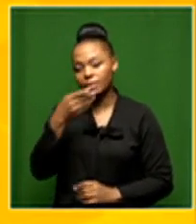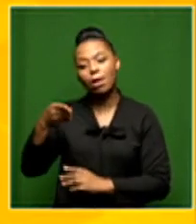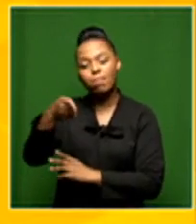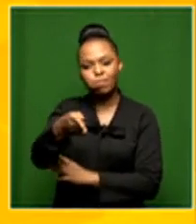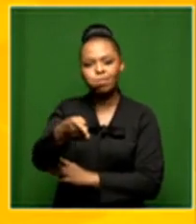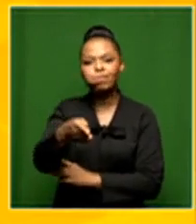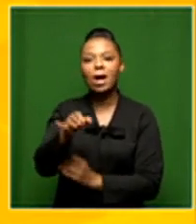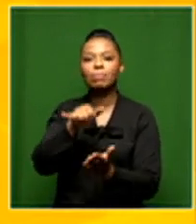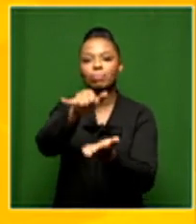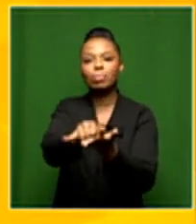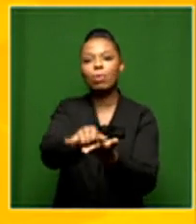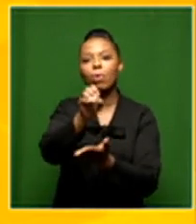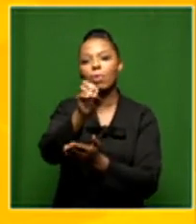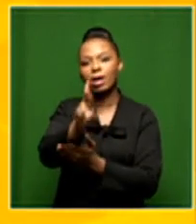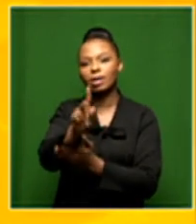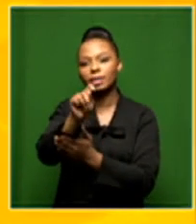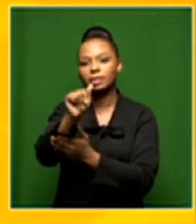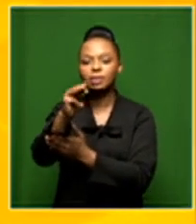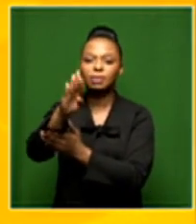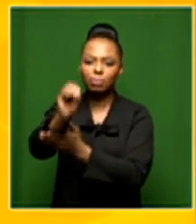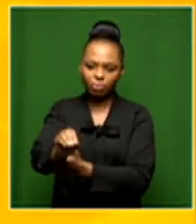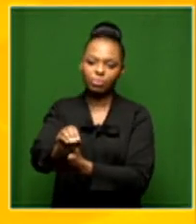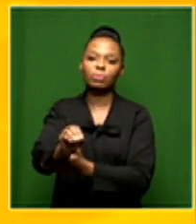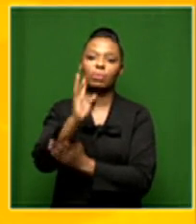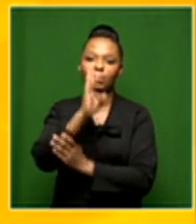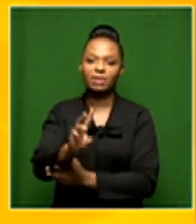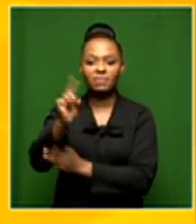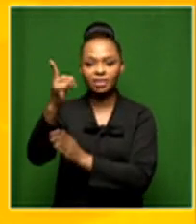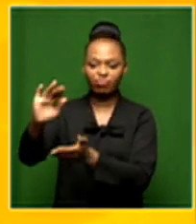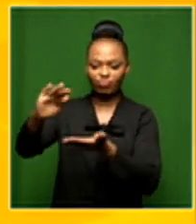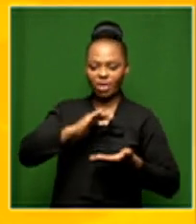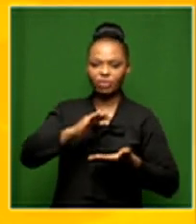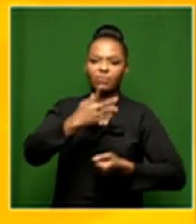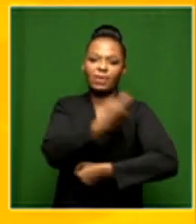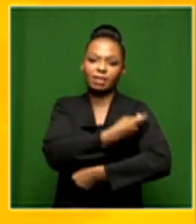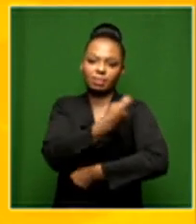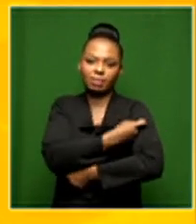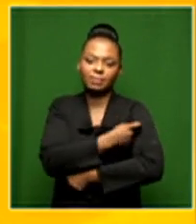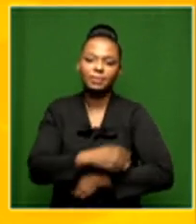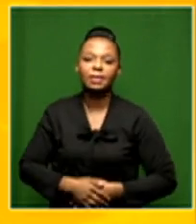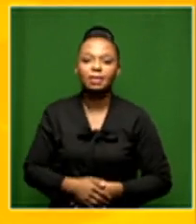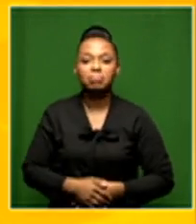attendance at the arrival of that first batch of vaccines. And